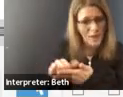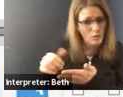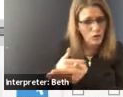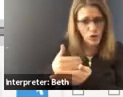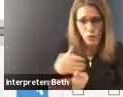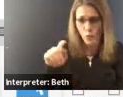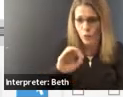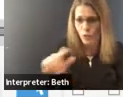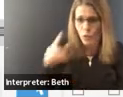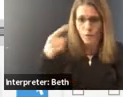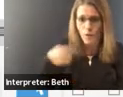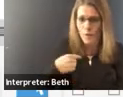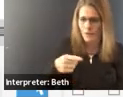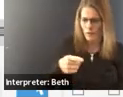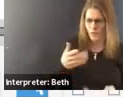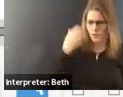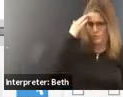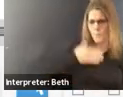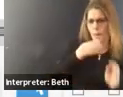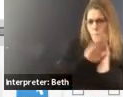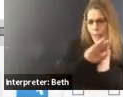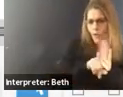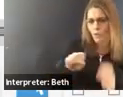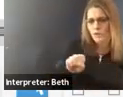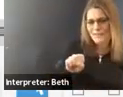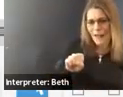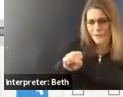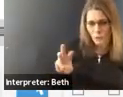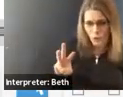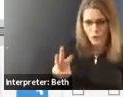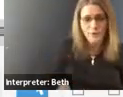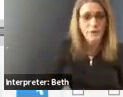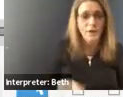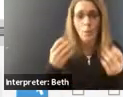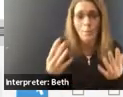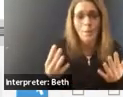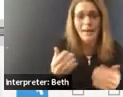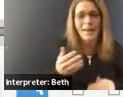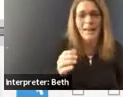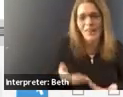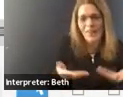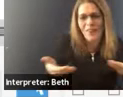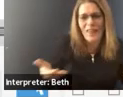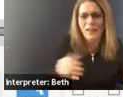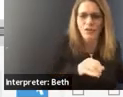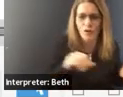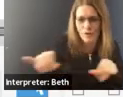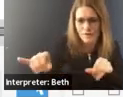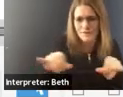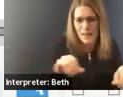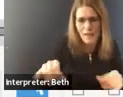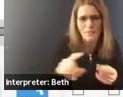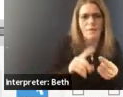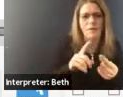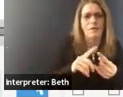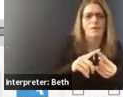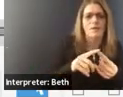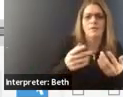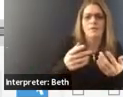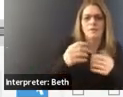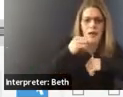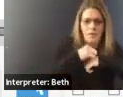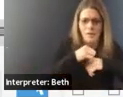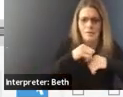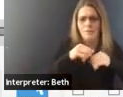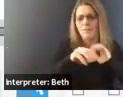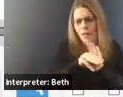there are plenty of things that transition across. Solid modeling, surface modeling, great. But Fusion